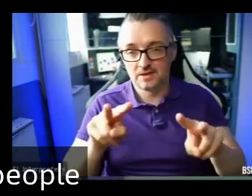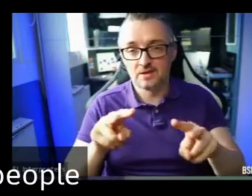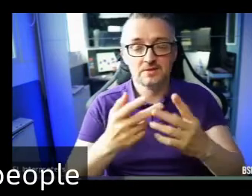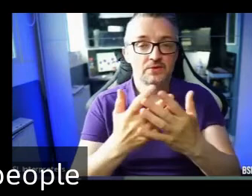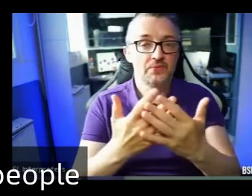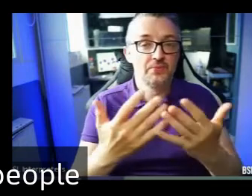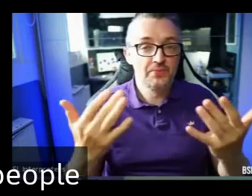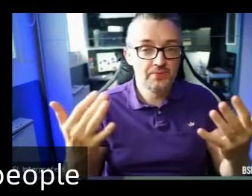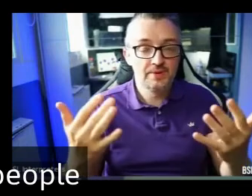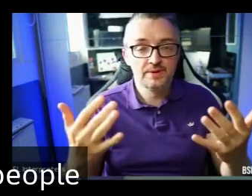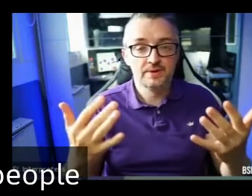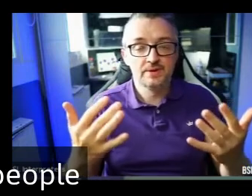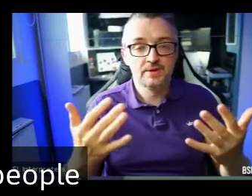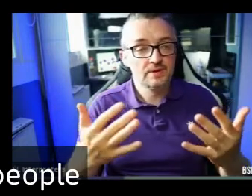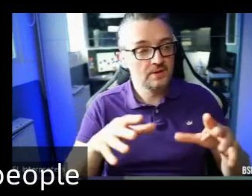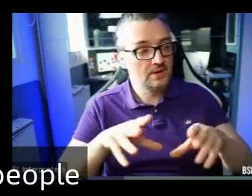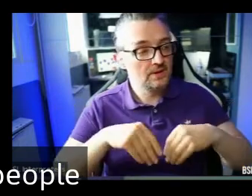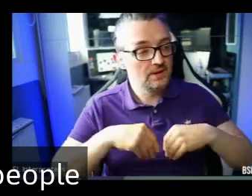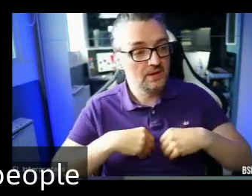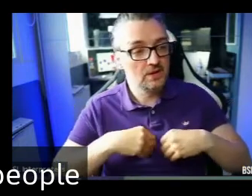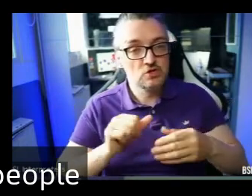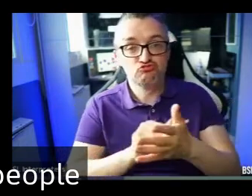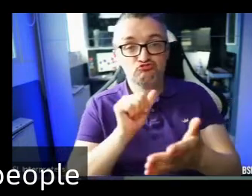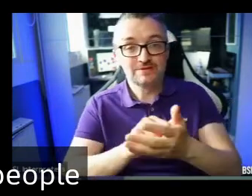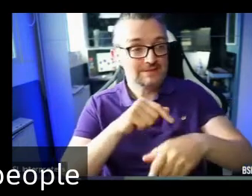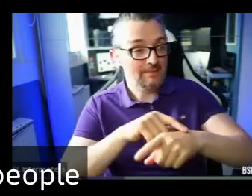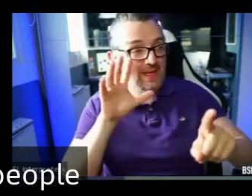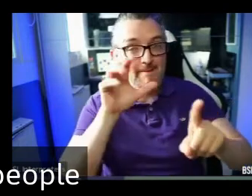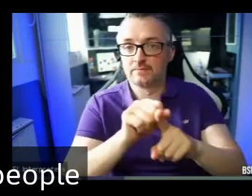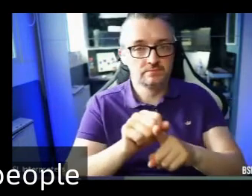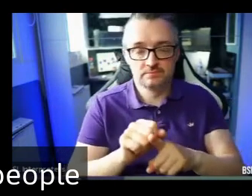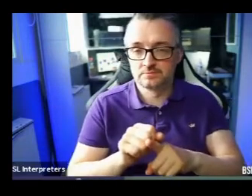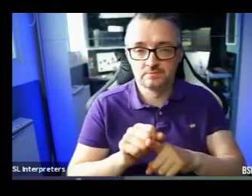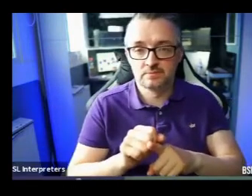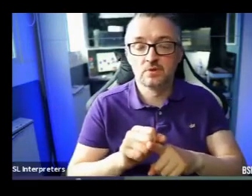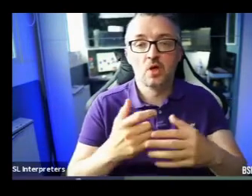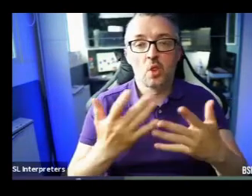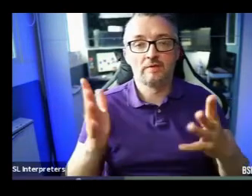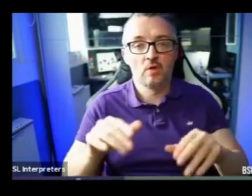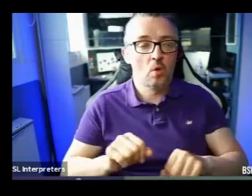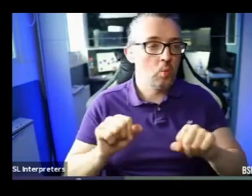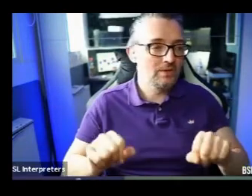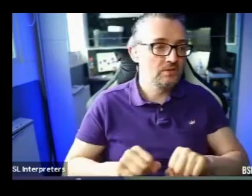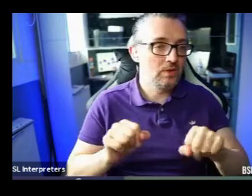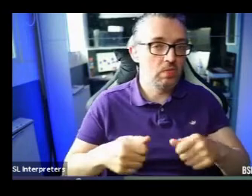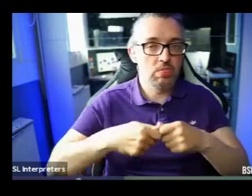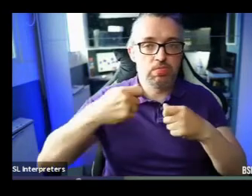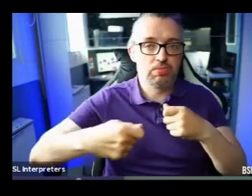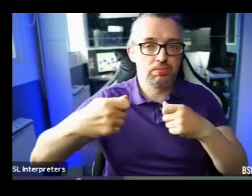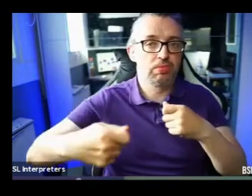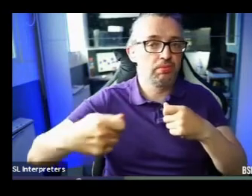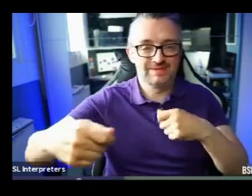that so many people weren't receiving a timely diagnosis. So many people were actually having to